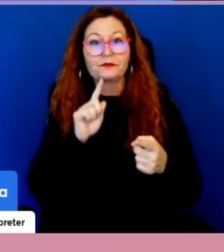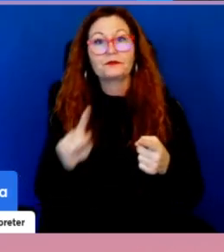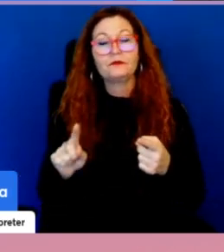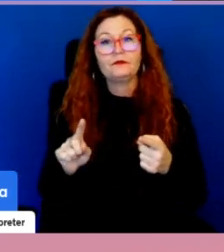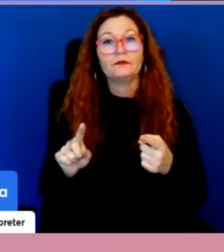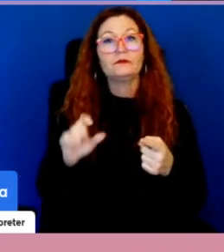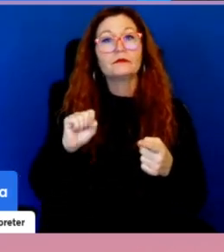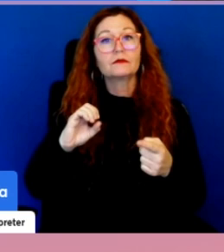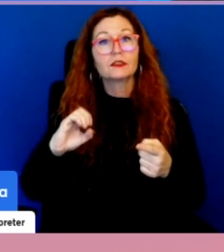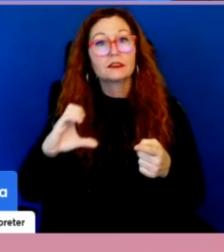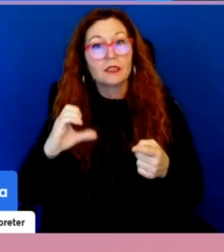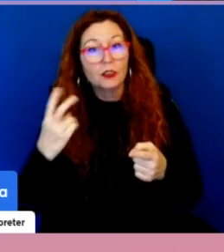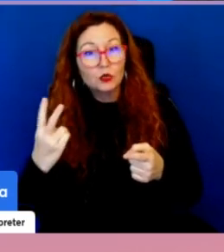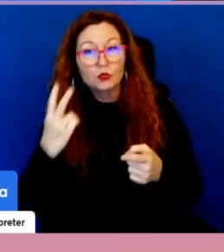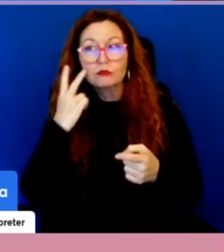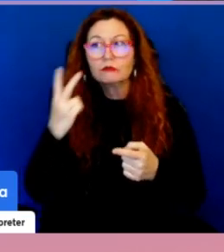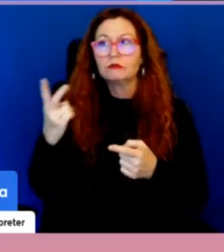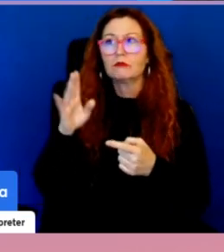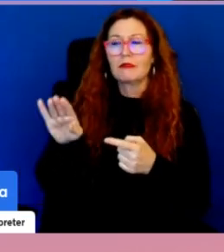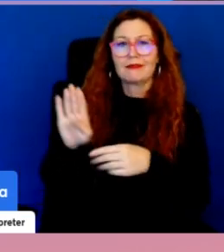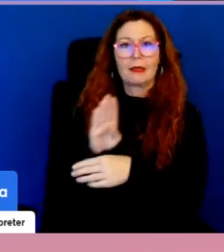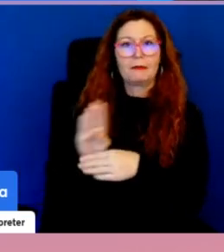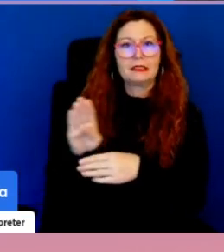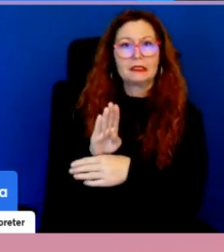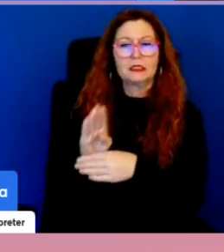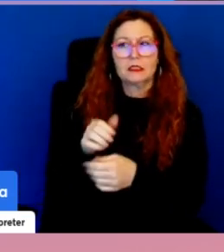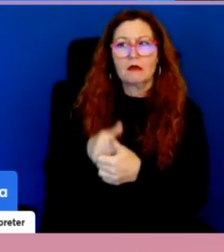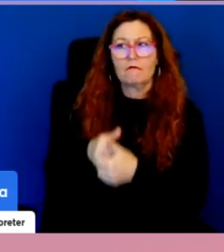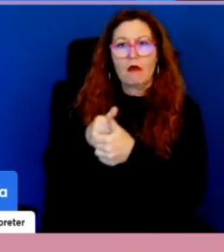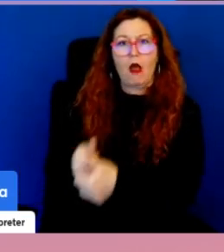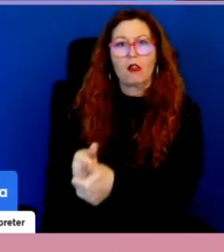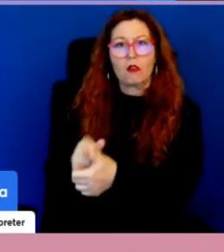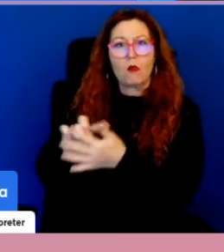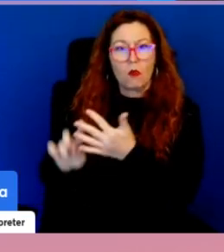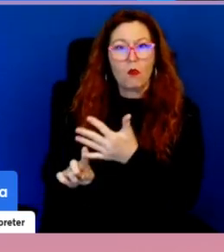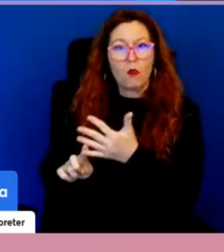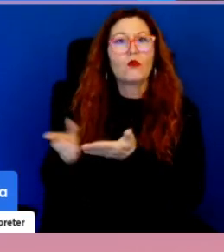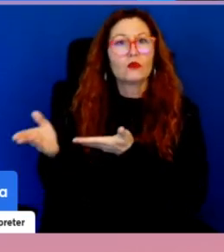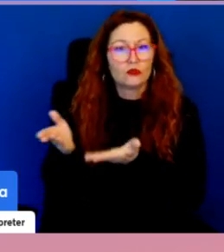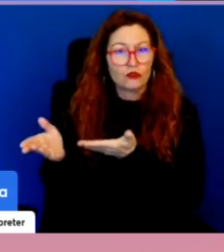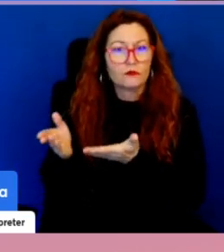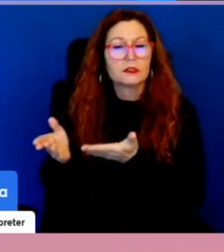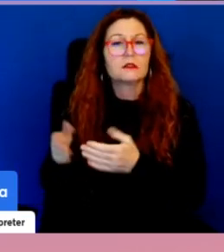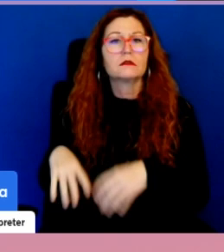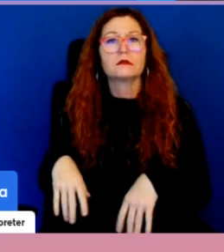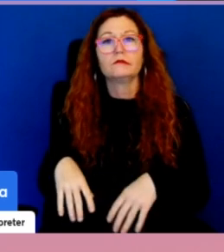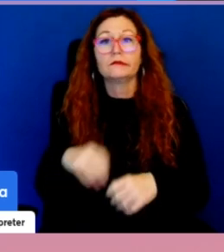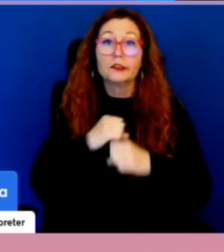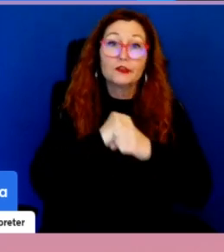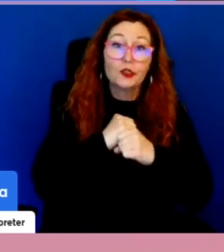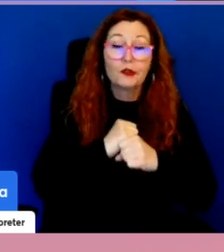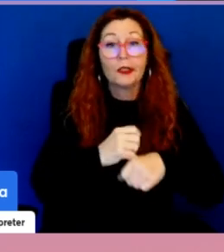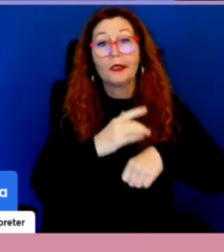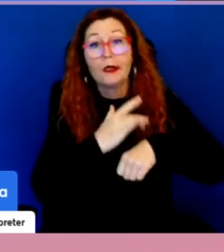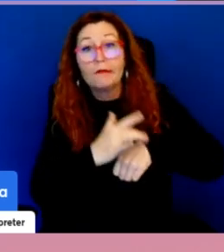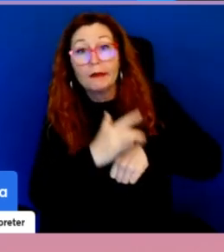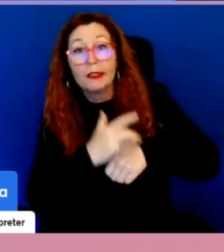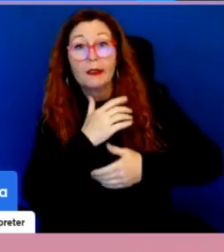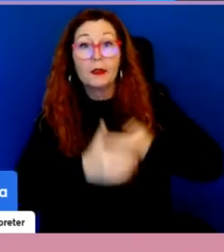organization's adherence to those trust services we talked about: the security, the availability, the processing